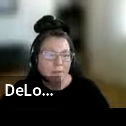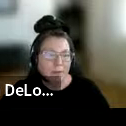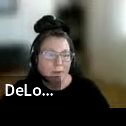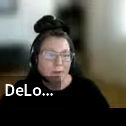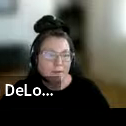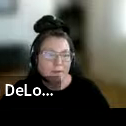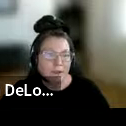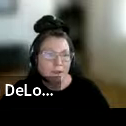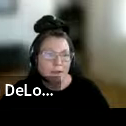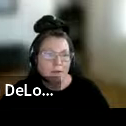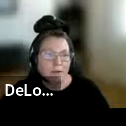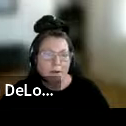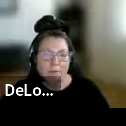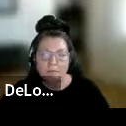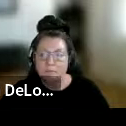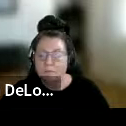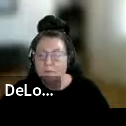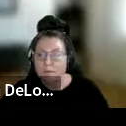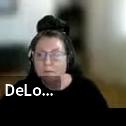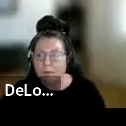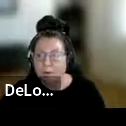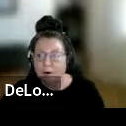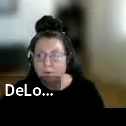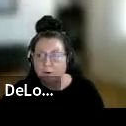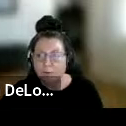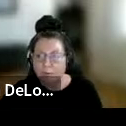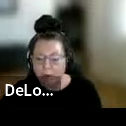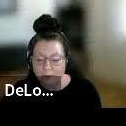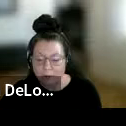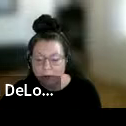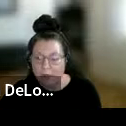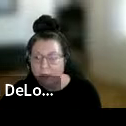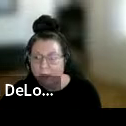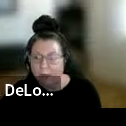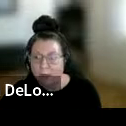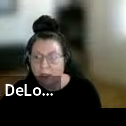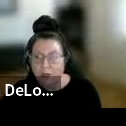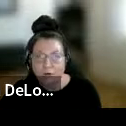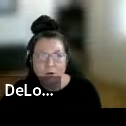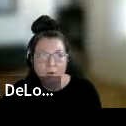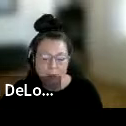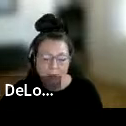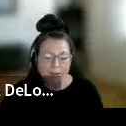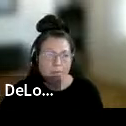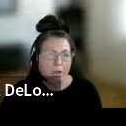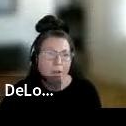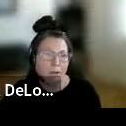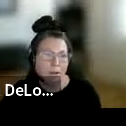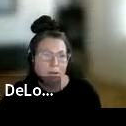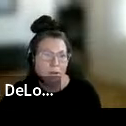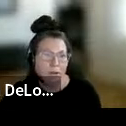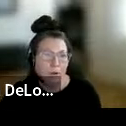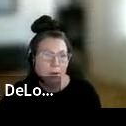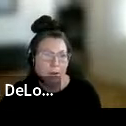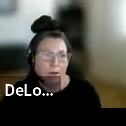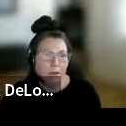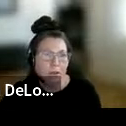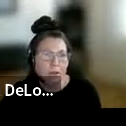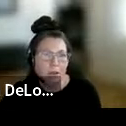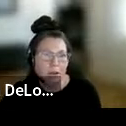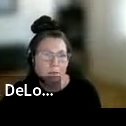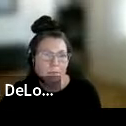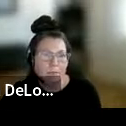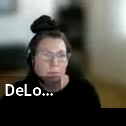offered to help us and be part of our webinar today. And you're going to meet them in a little